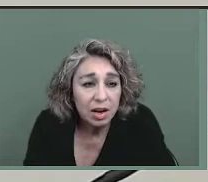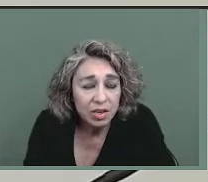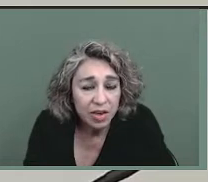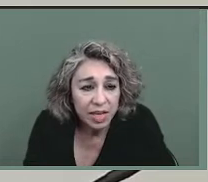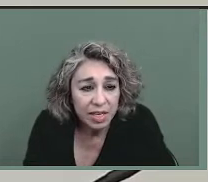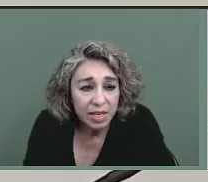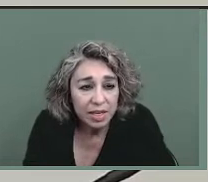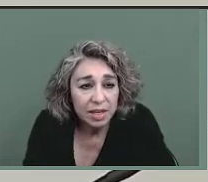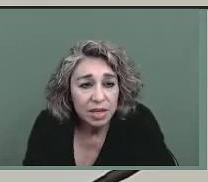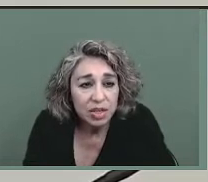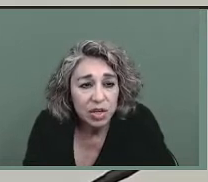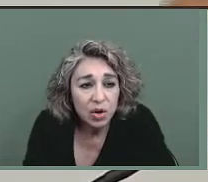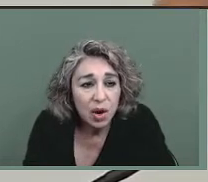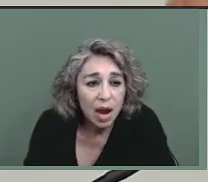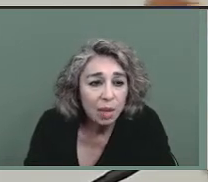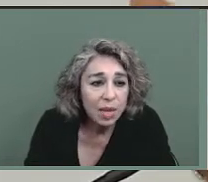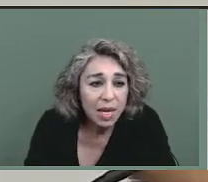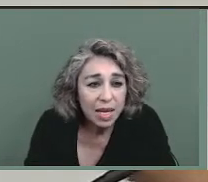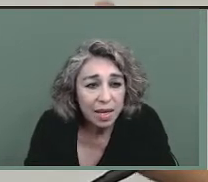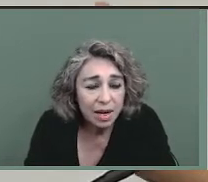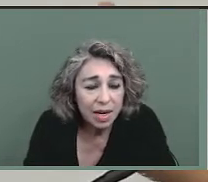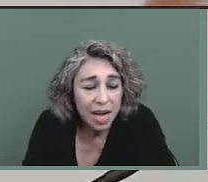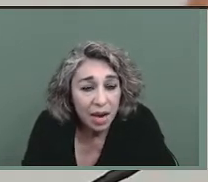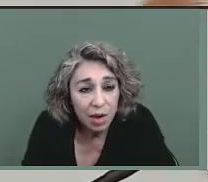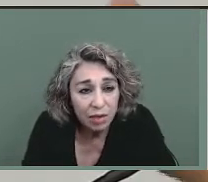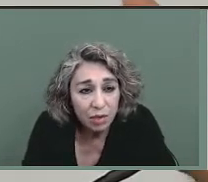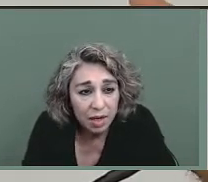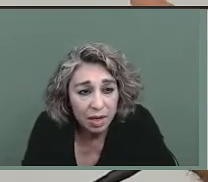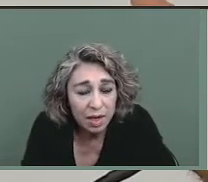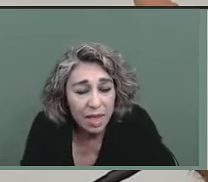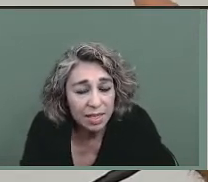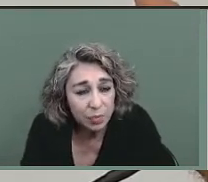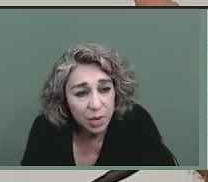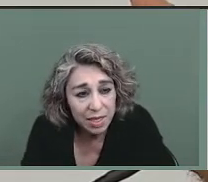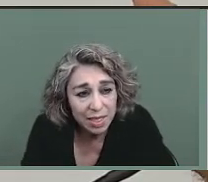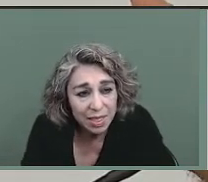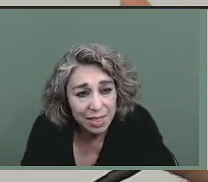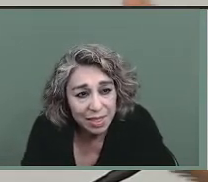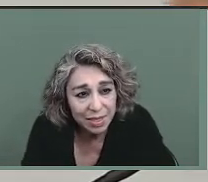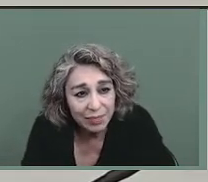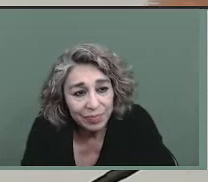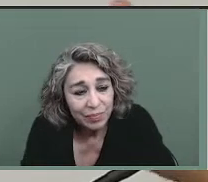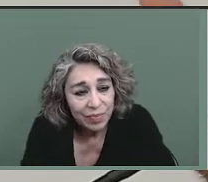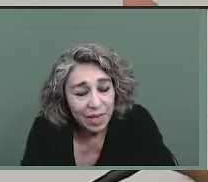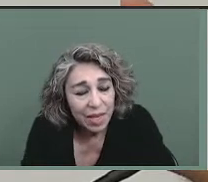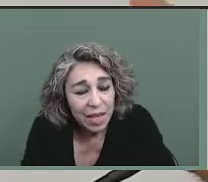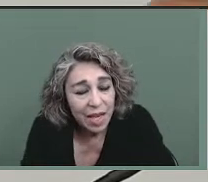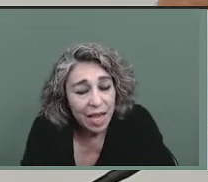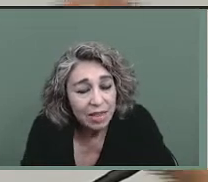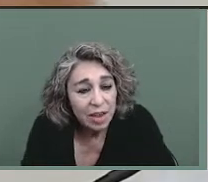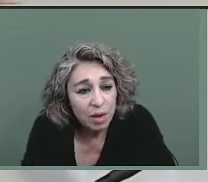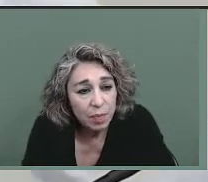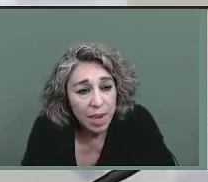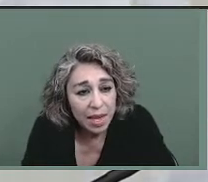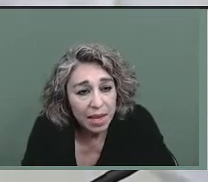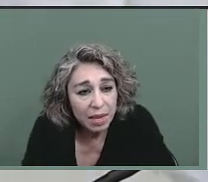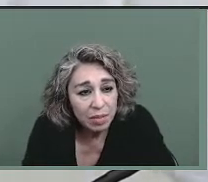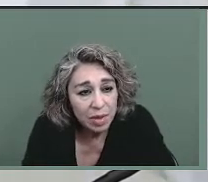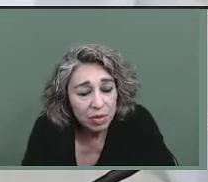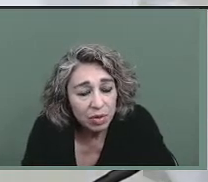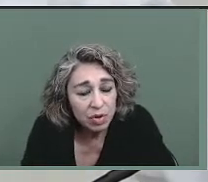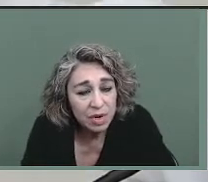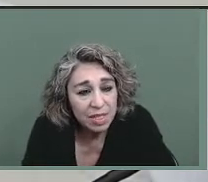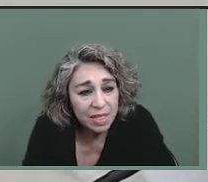being contracted. Do you know how many now have work as apprentices? And they are paying